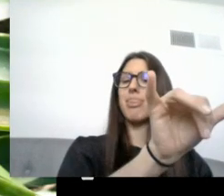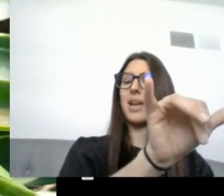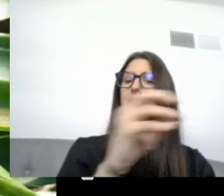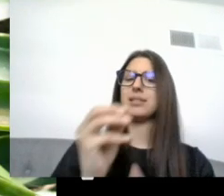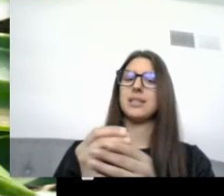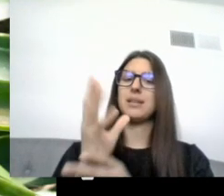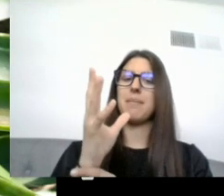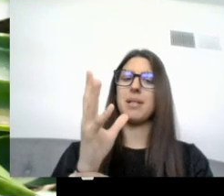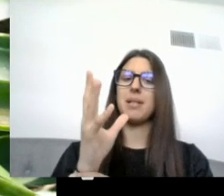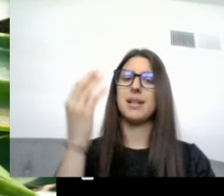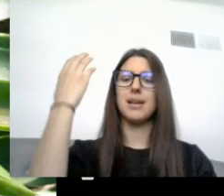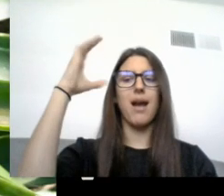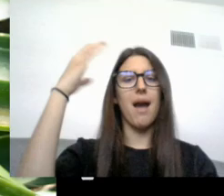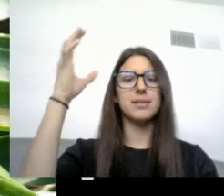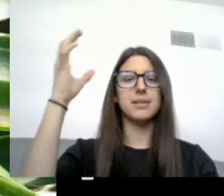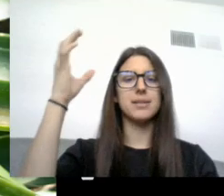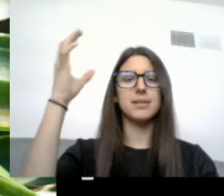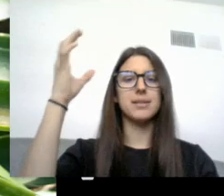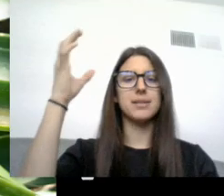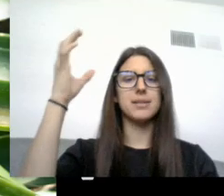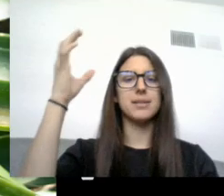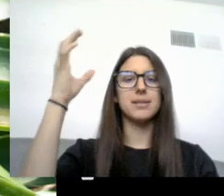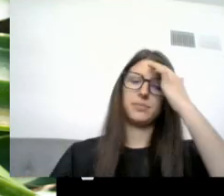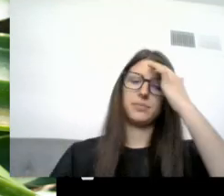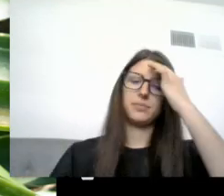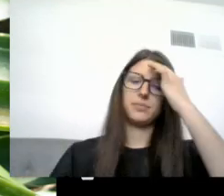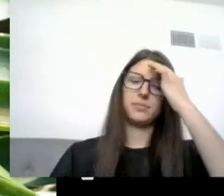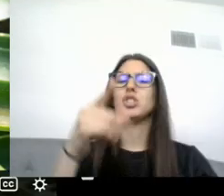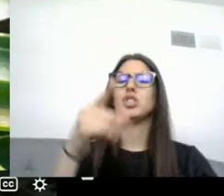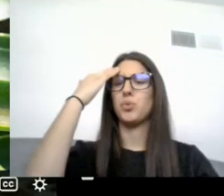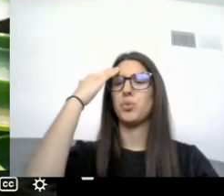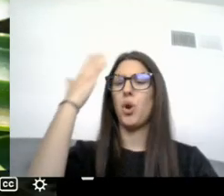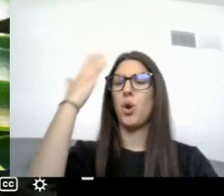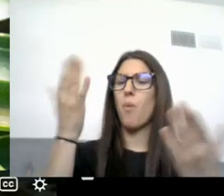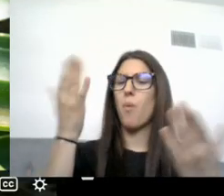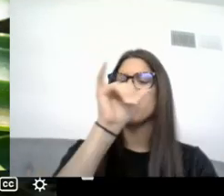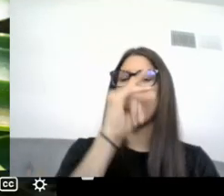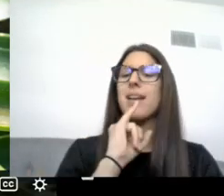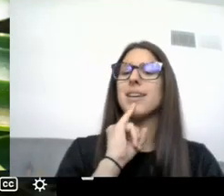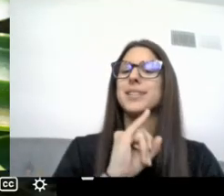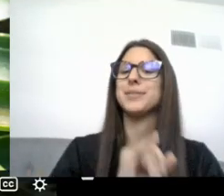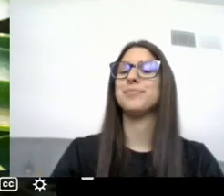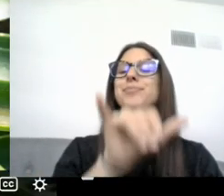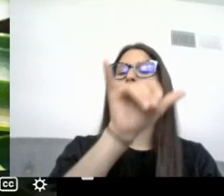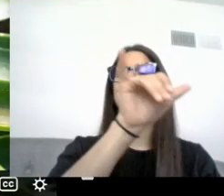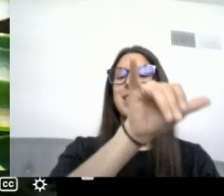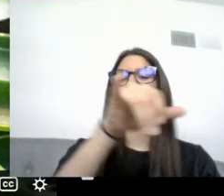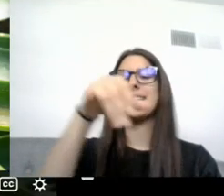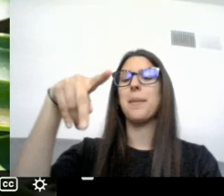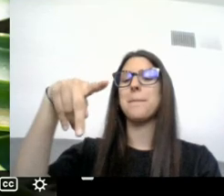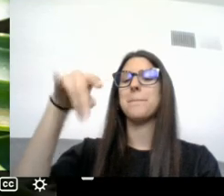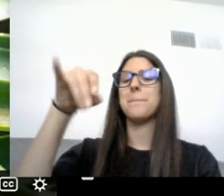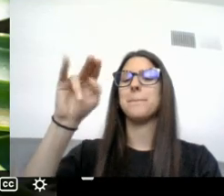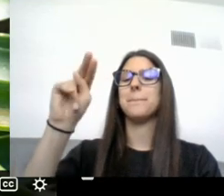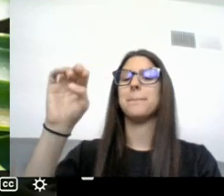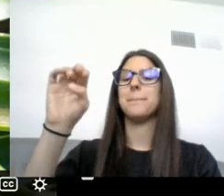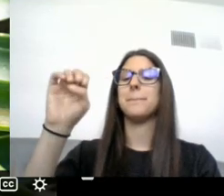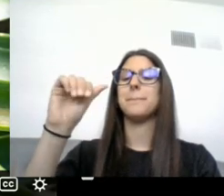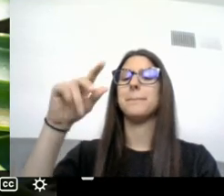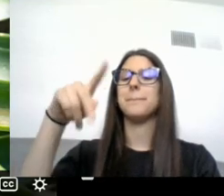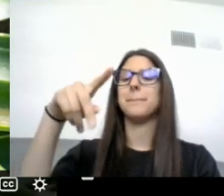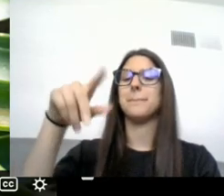my top favorite plant that I own. Do you recognize it? That's a pineapple right there. This is a pineapple plant. It's where pineapples come